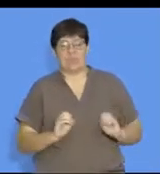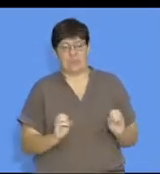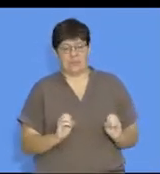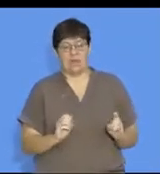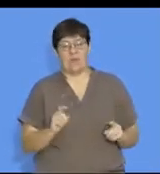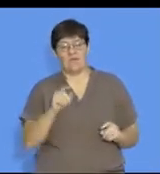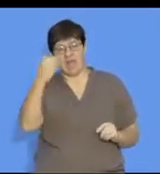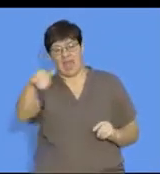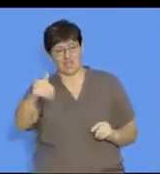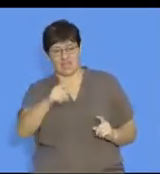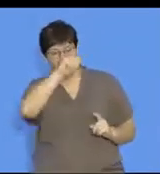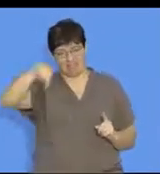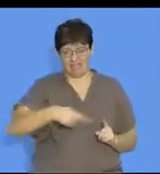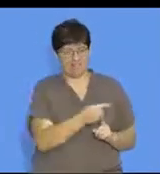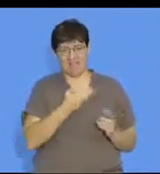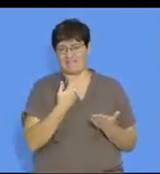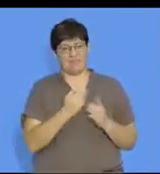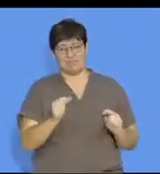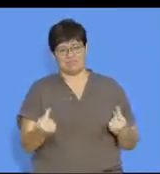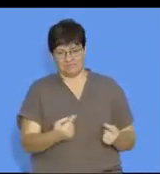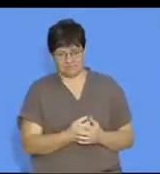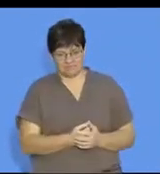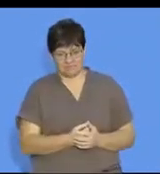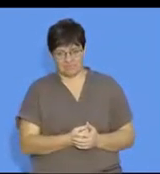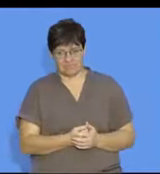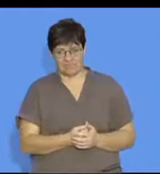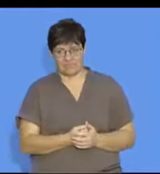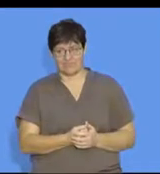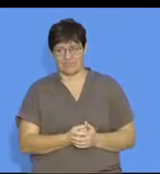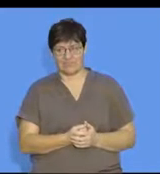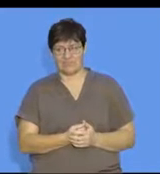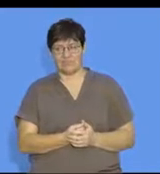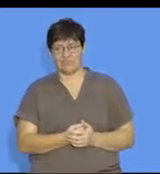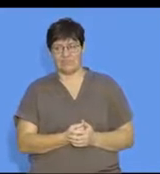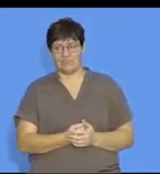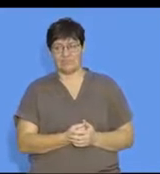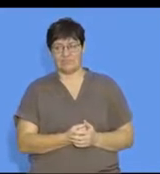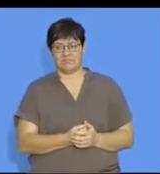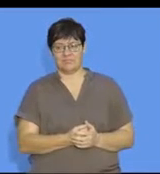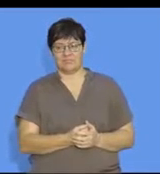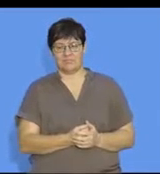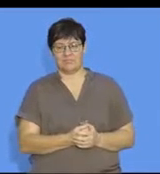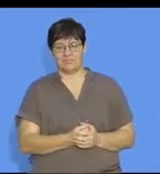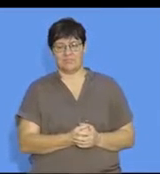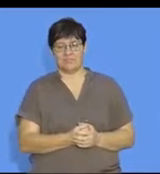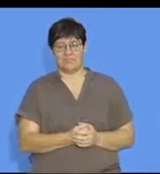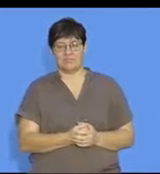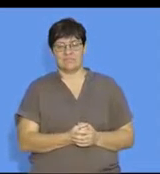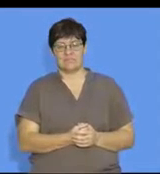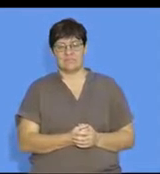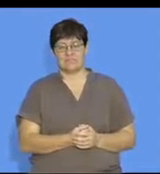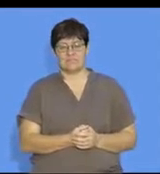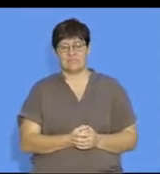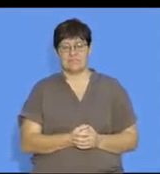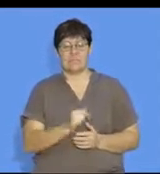not available to the external circuit. Okay, right. So if by all